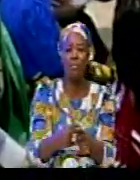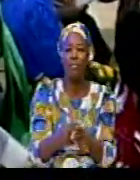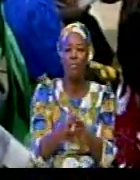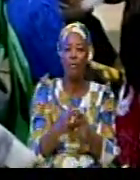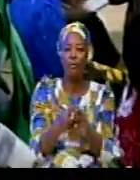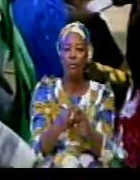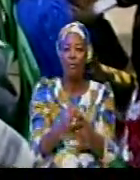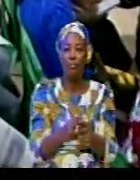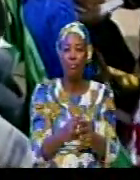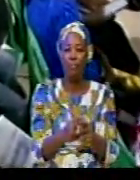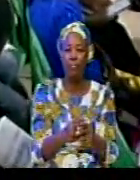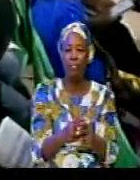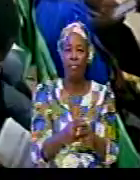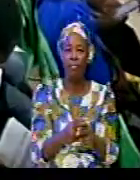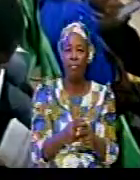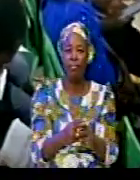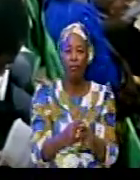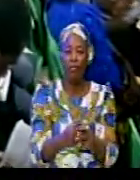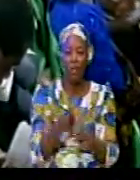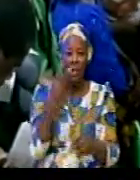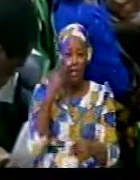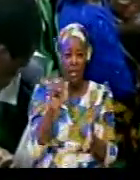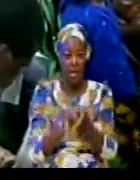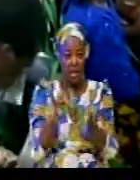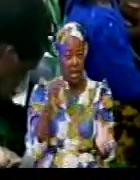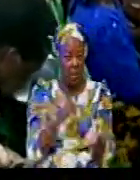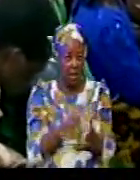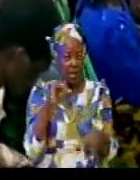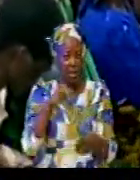the world in Jesus'